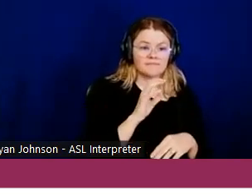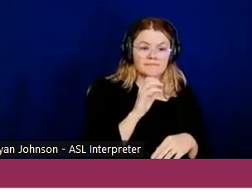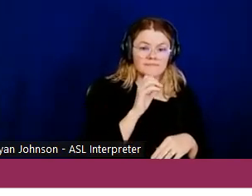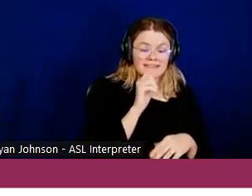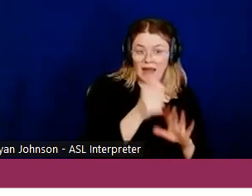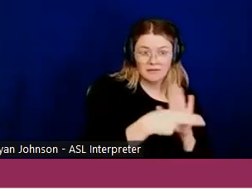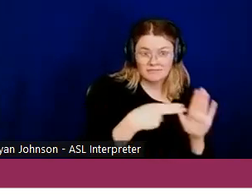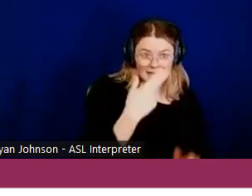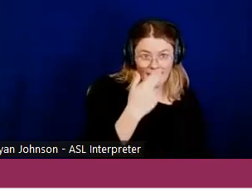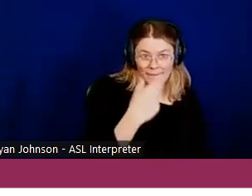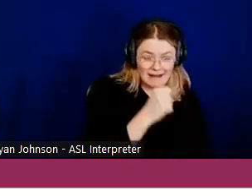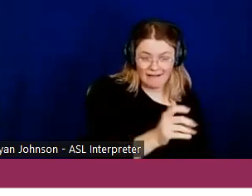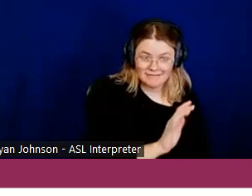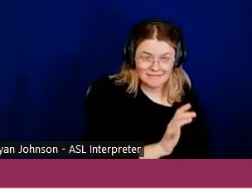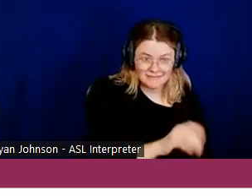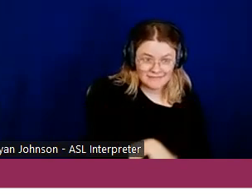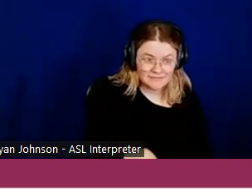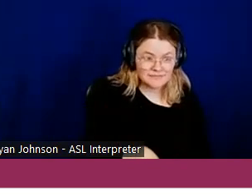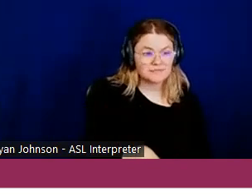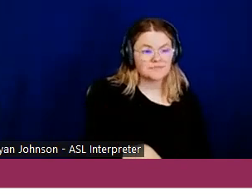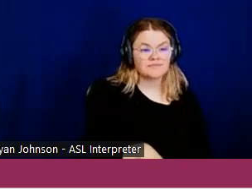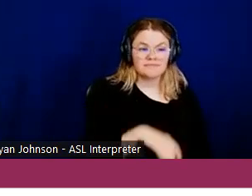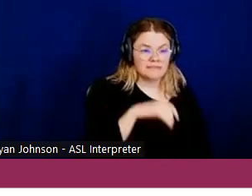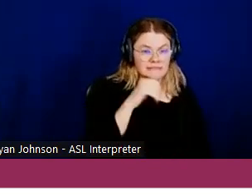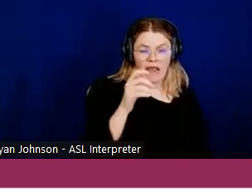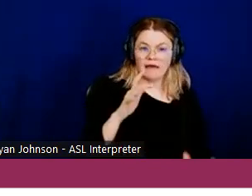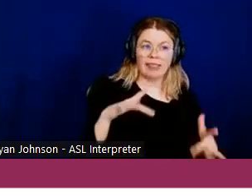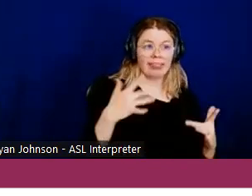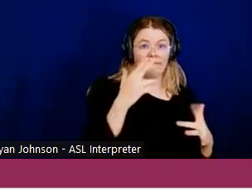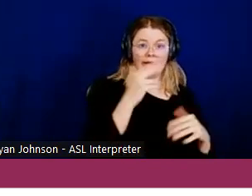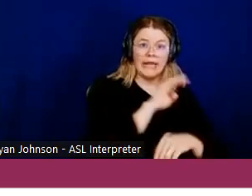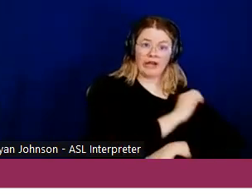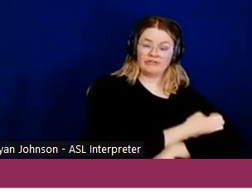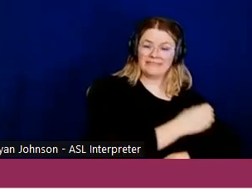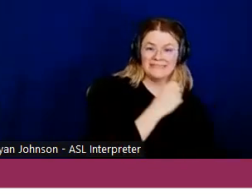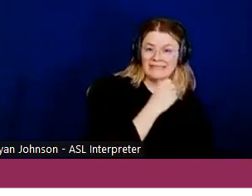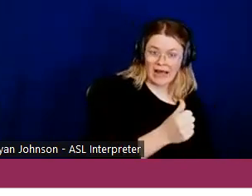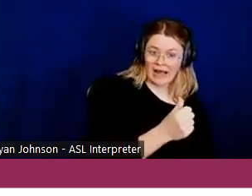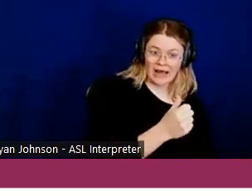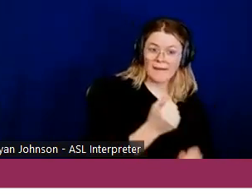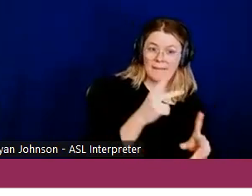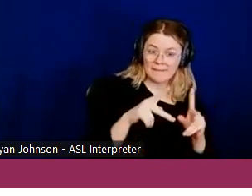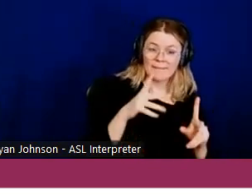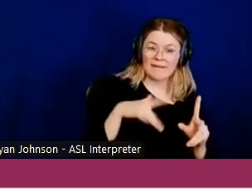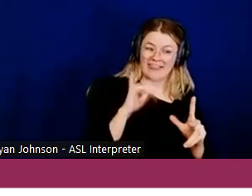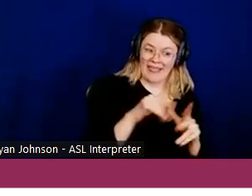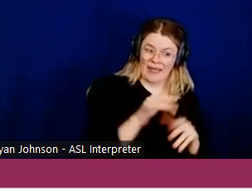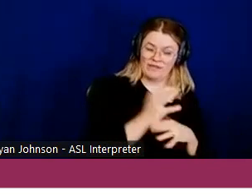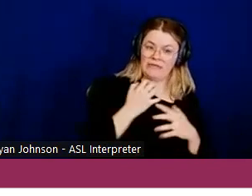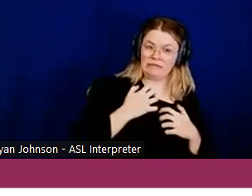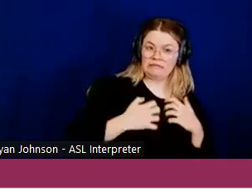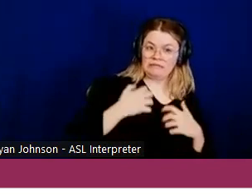a comedy, excuse me, or a lighthearted film, and many consider this film to be highly controversial. If you